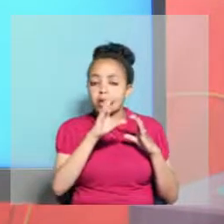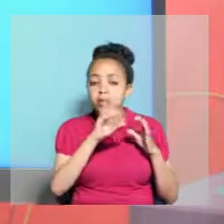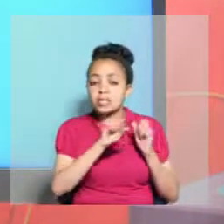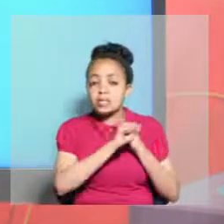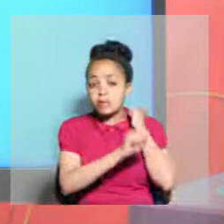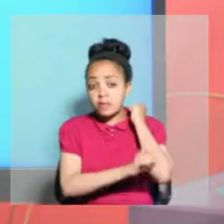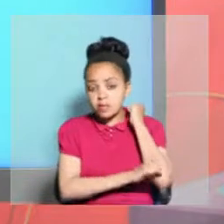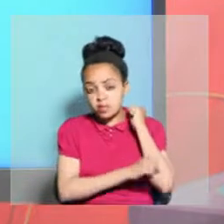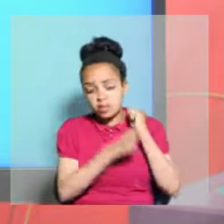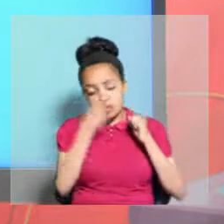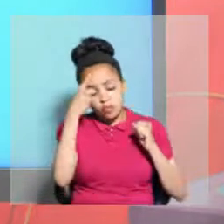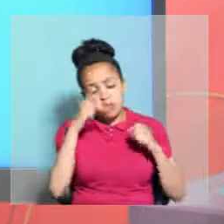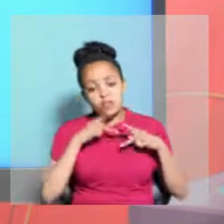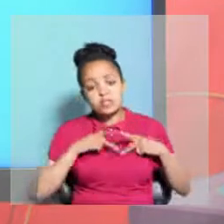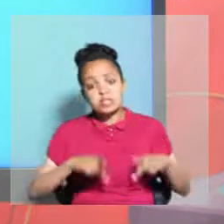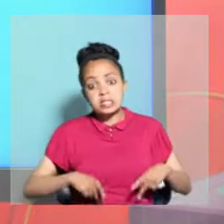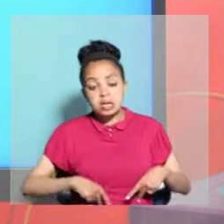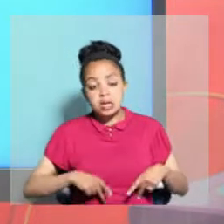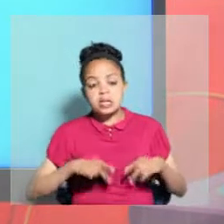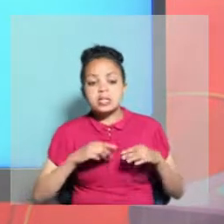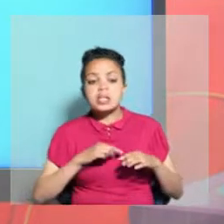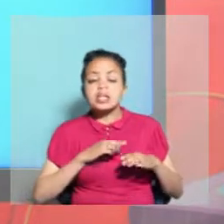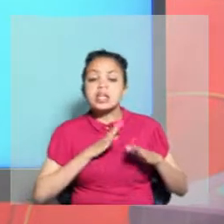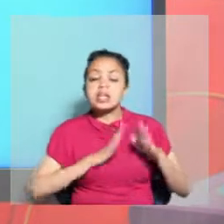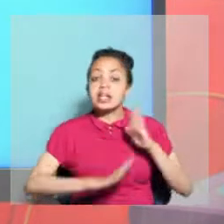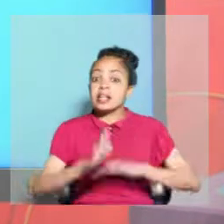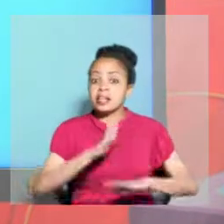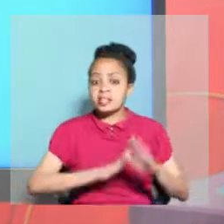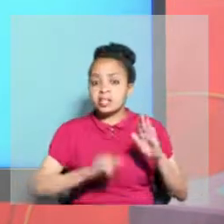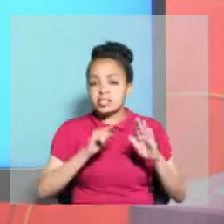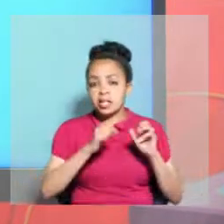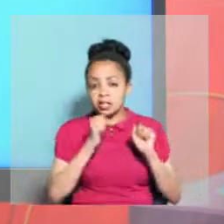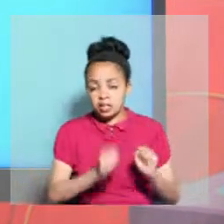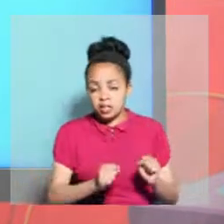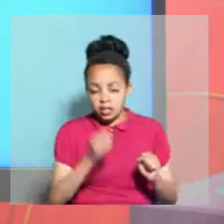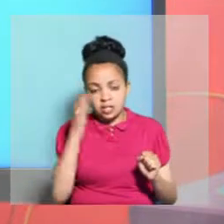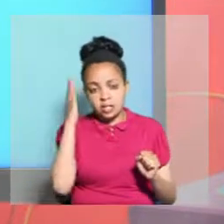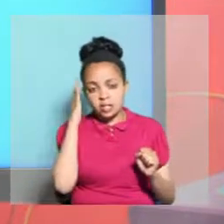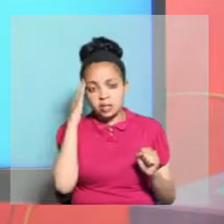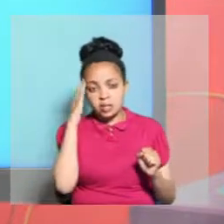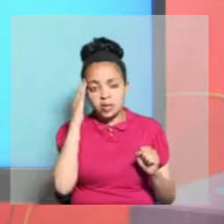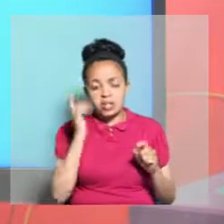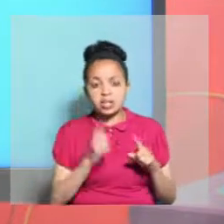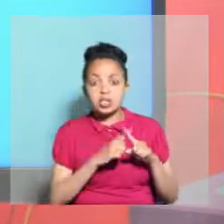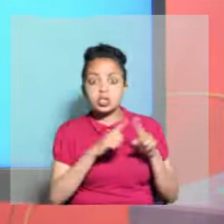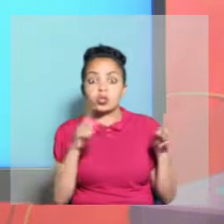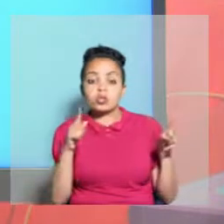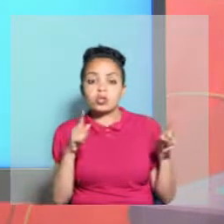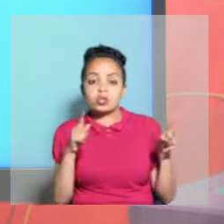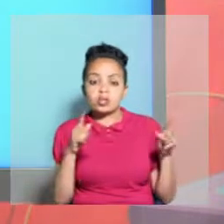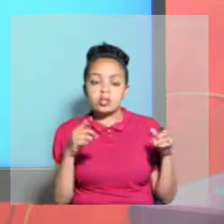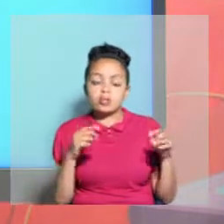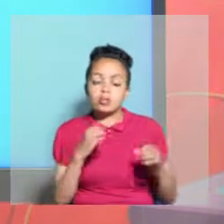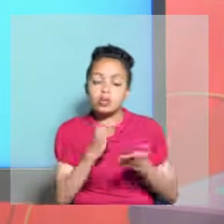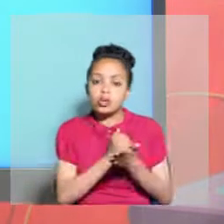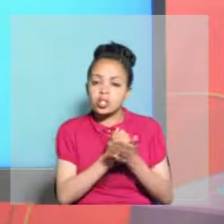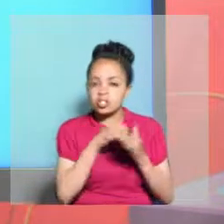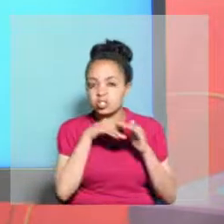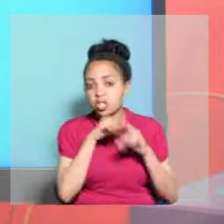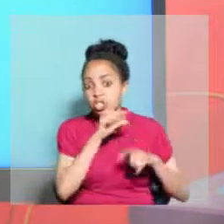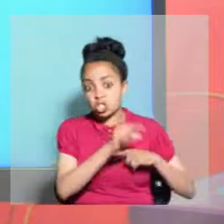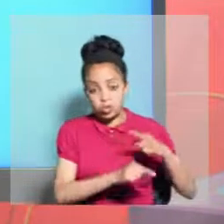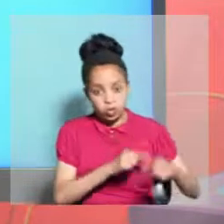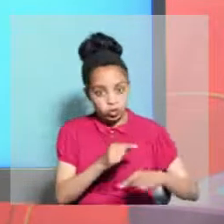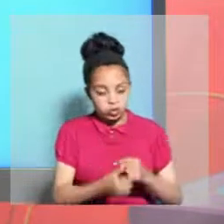for physical patterns of inheritance that can determine a unique offspring production over a